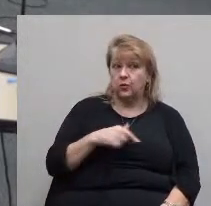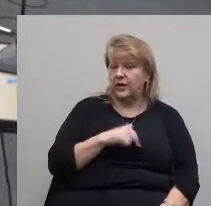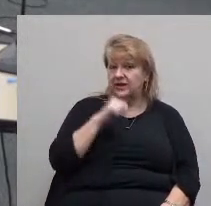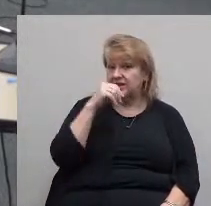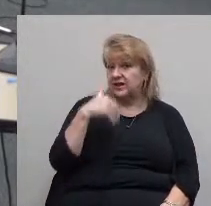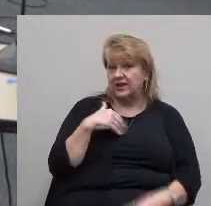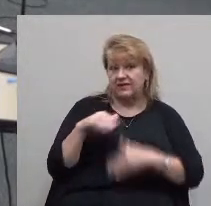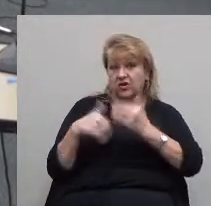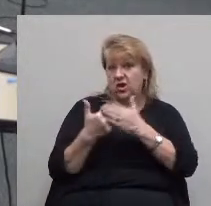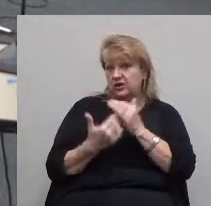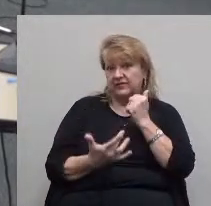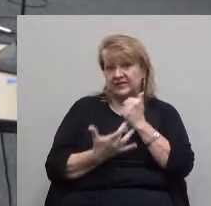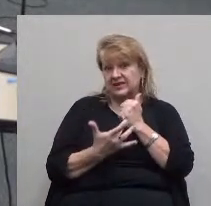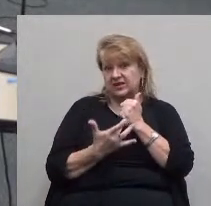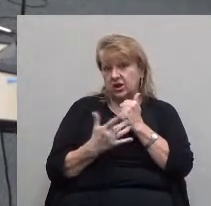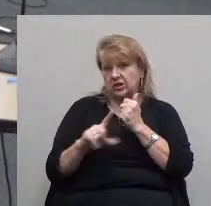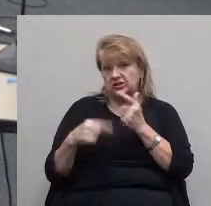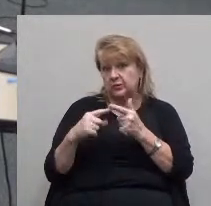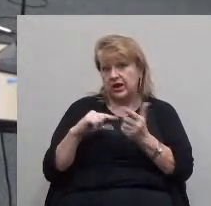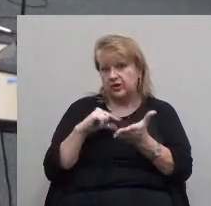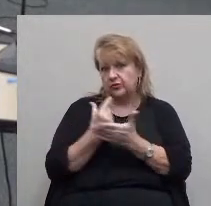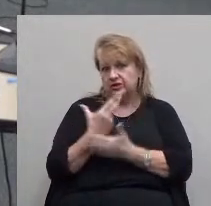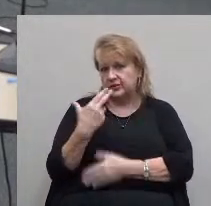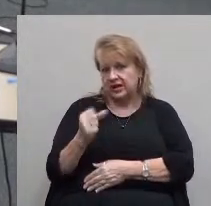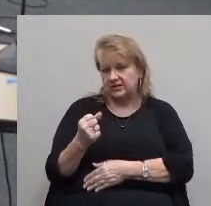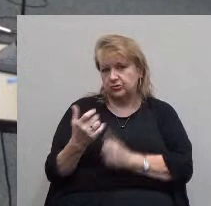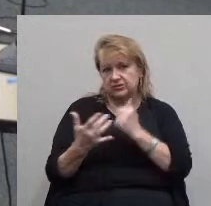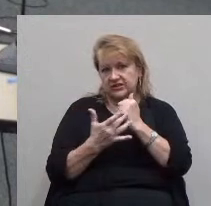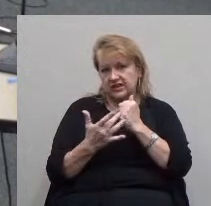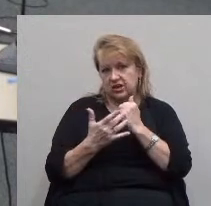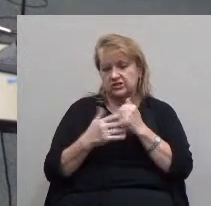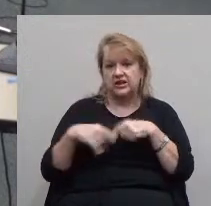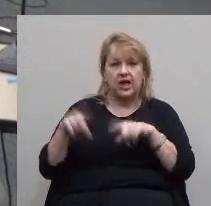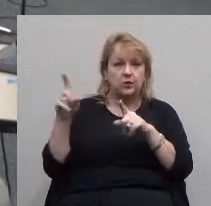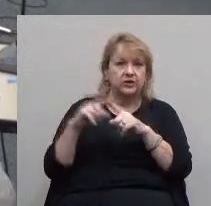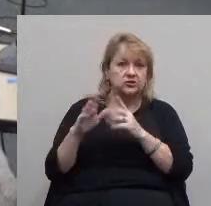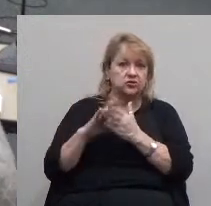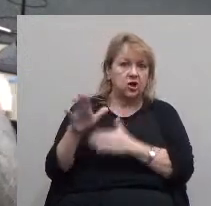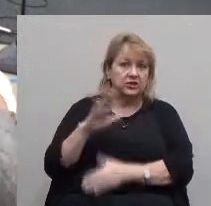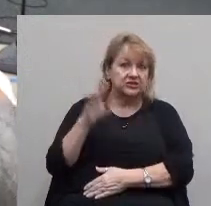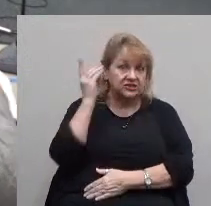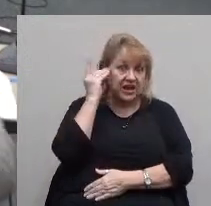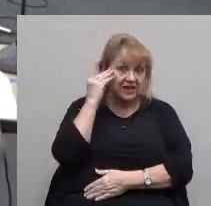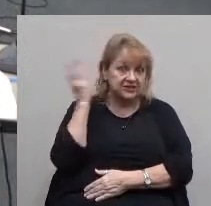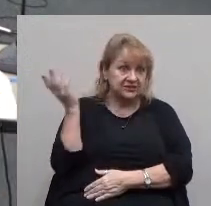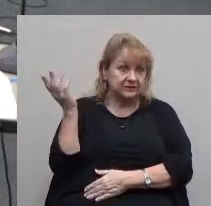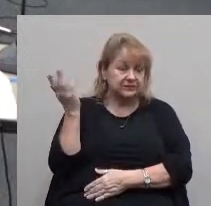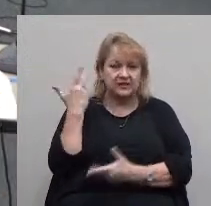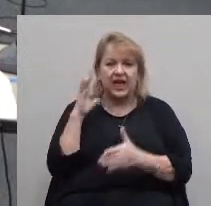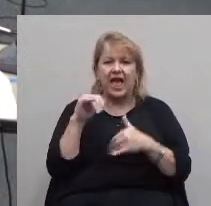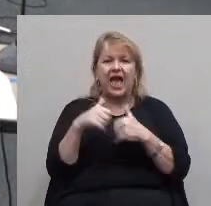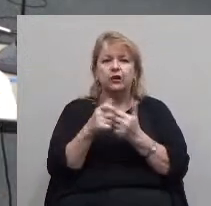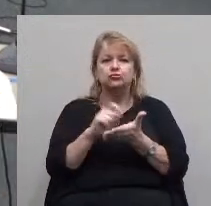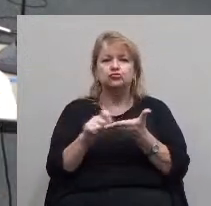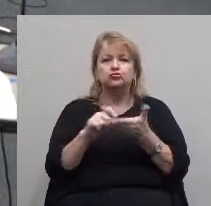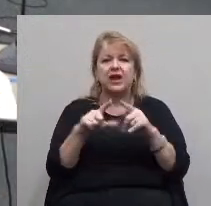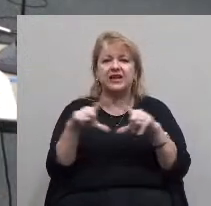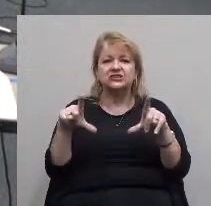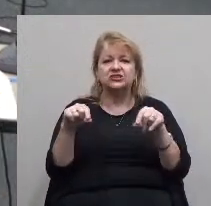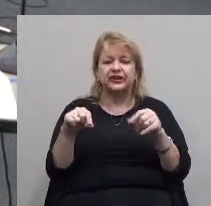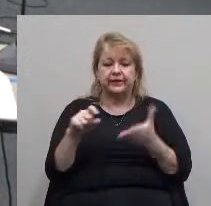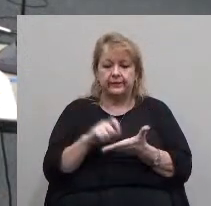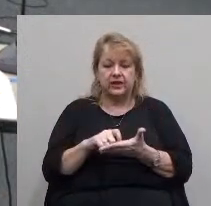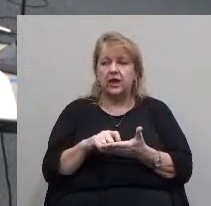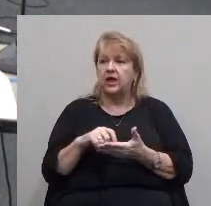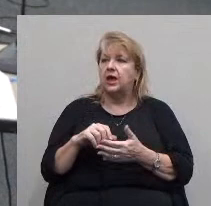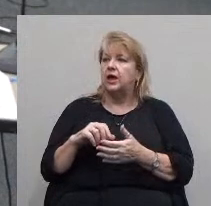have all this technology when I graduated high school, and I went away to college in Dallas, and I didn't know how to write a check. So